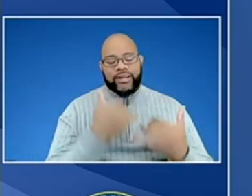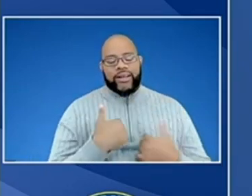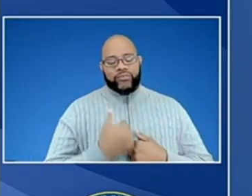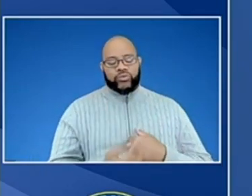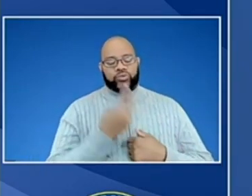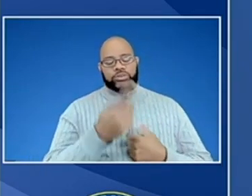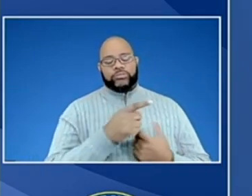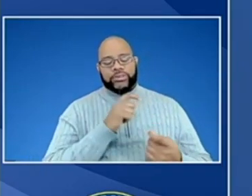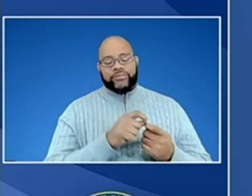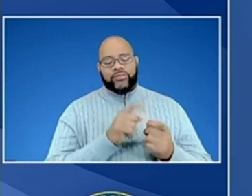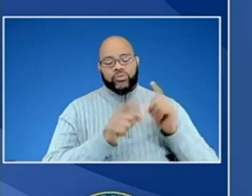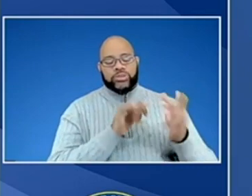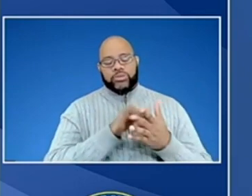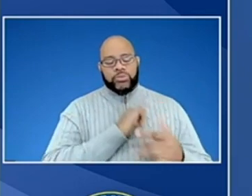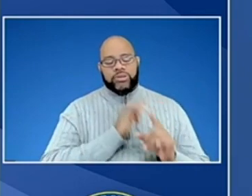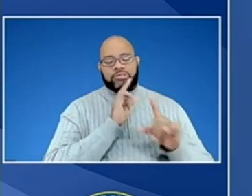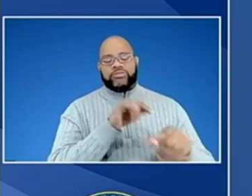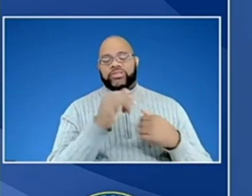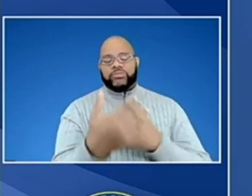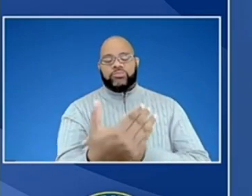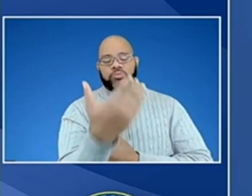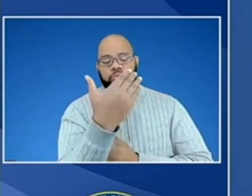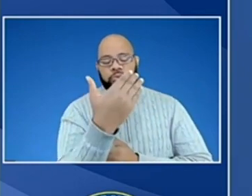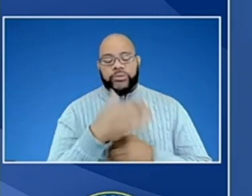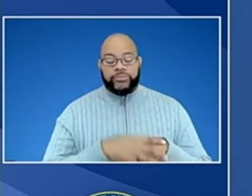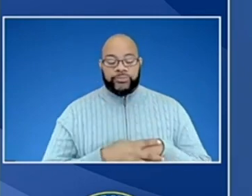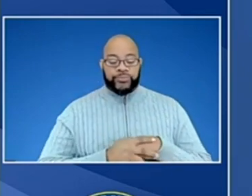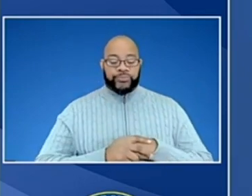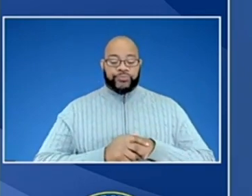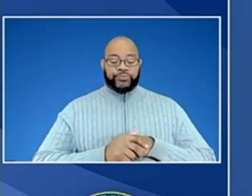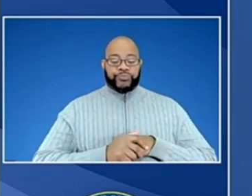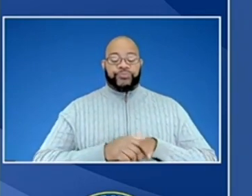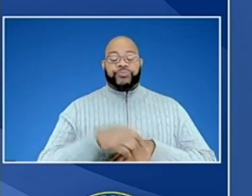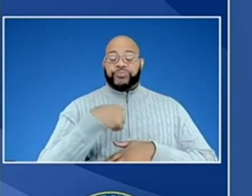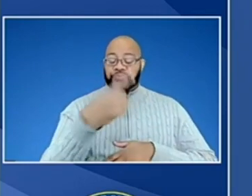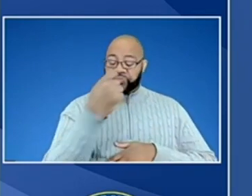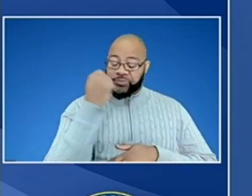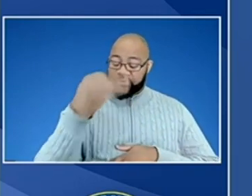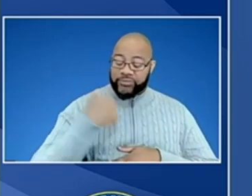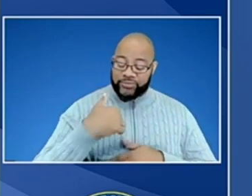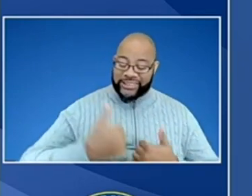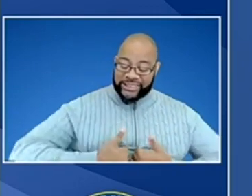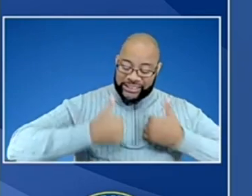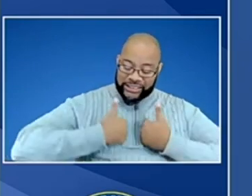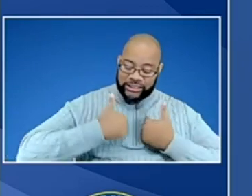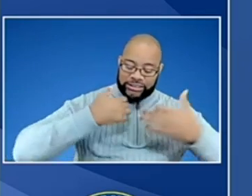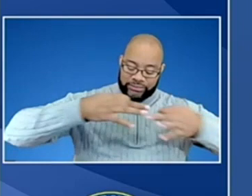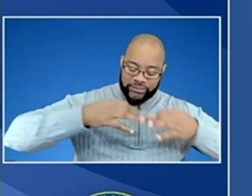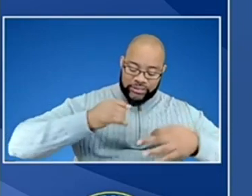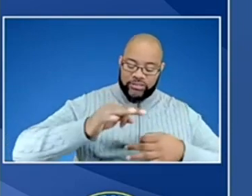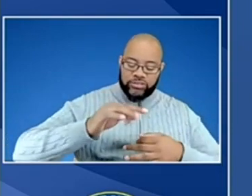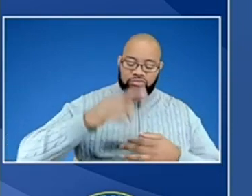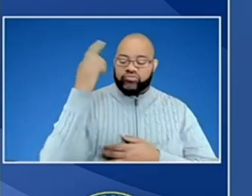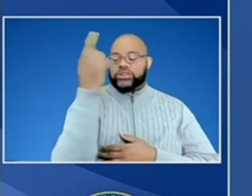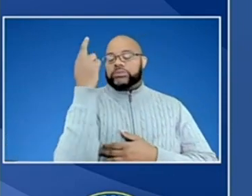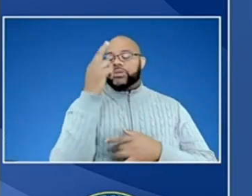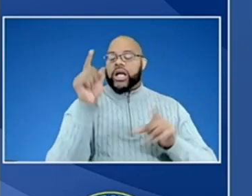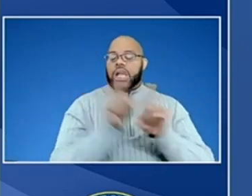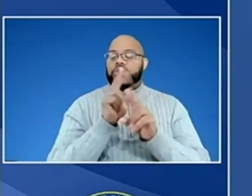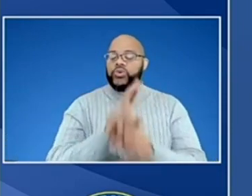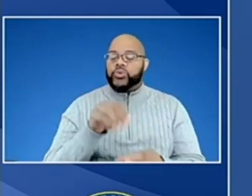specific questions that we are answering this morning. It was asked if there was an existing definition of reasonable as used